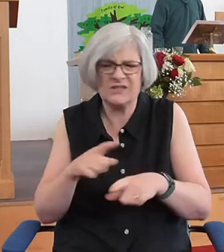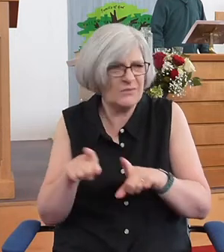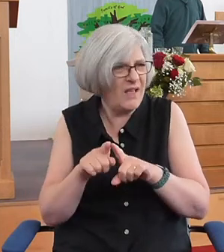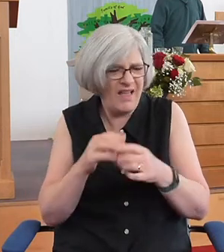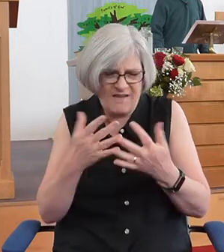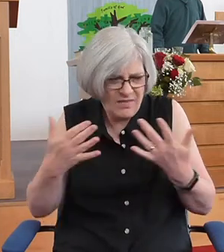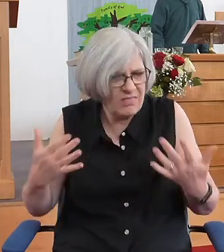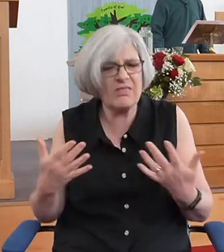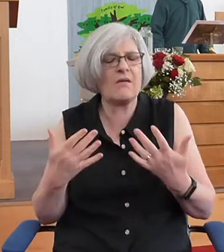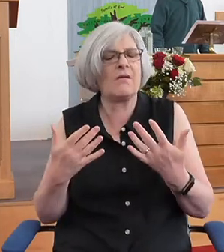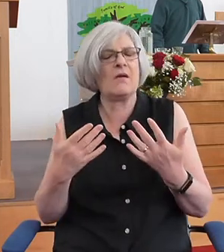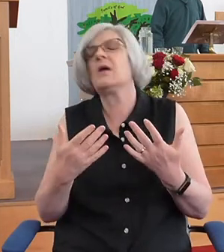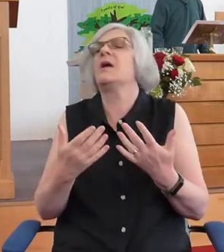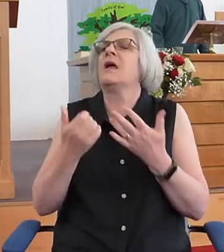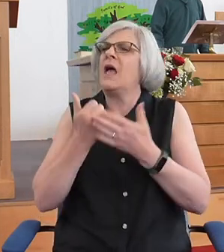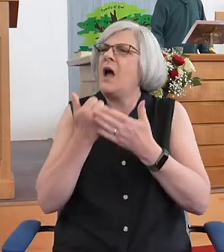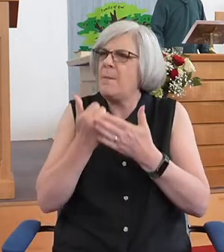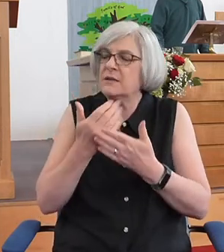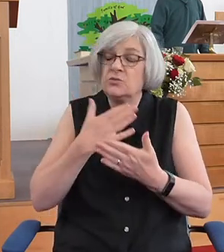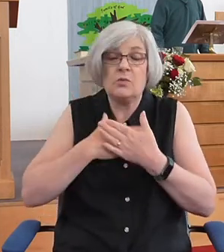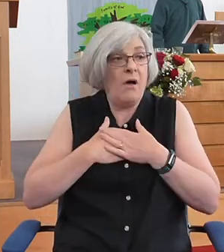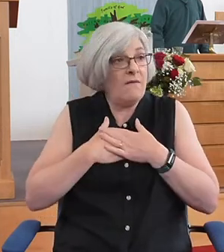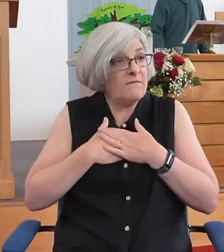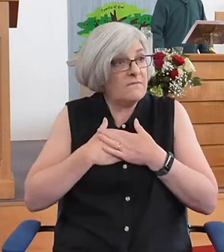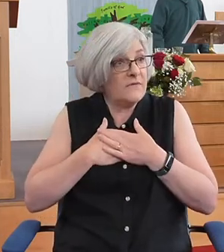Enable us to love when love is difficult.